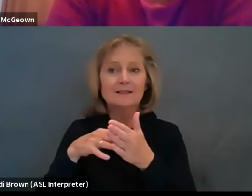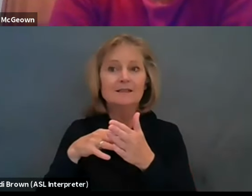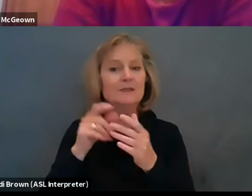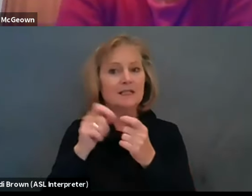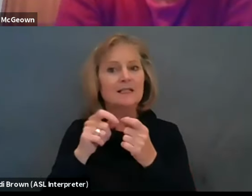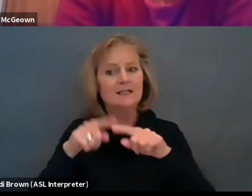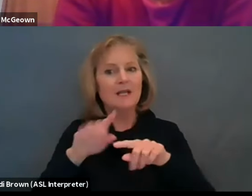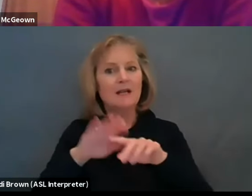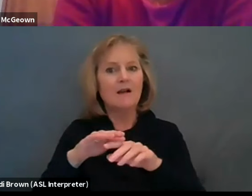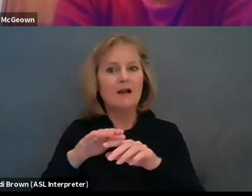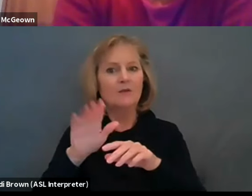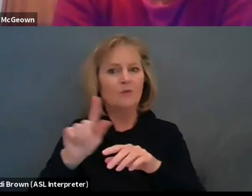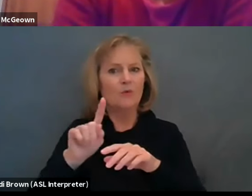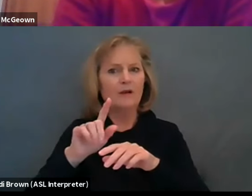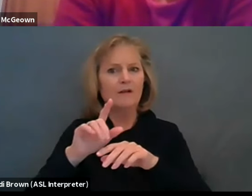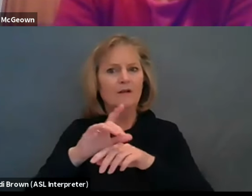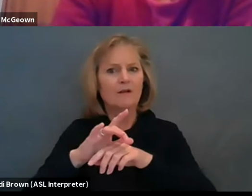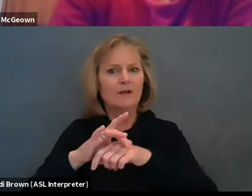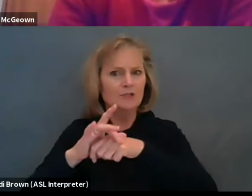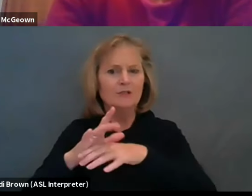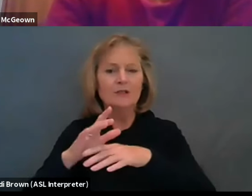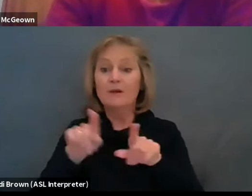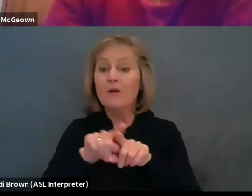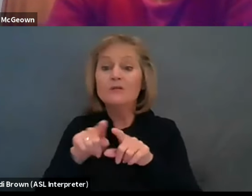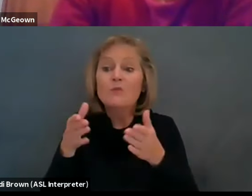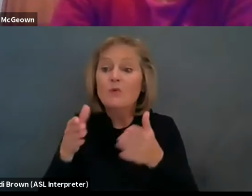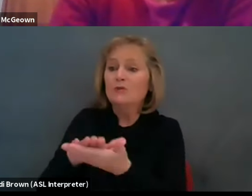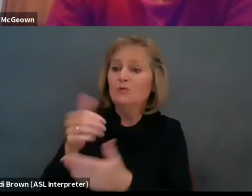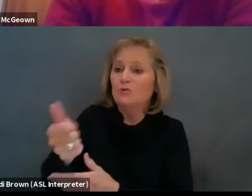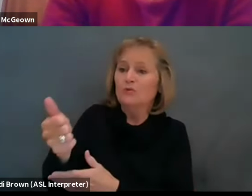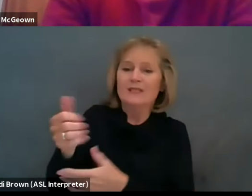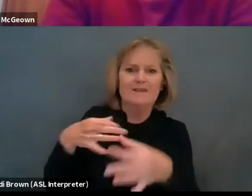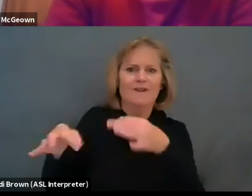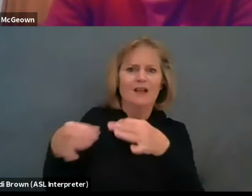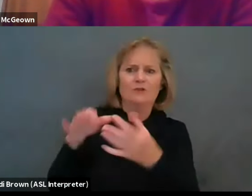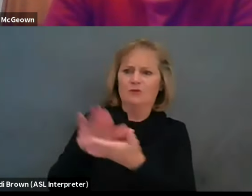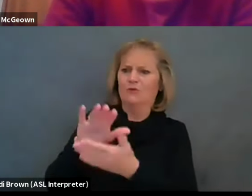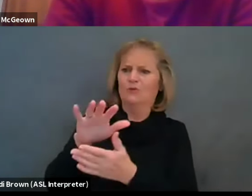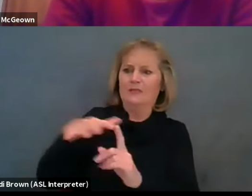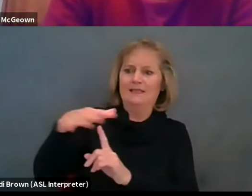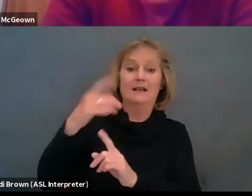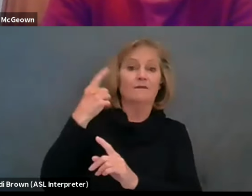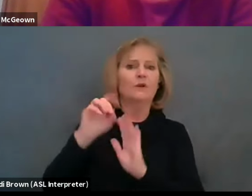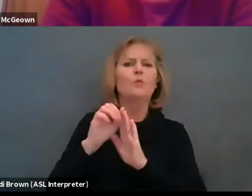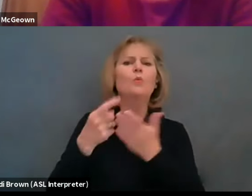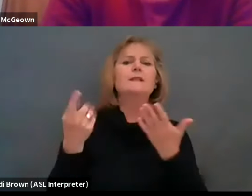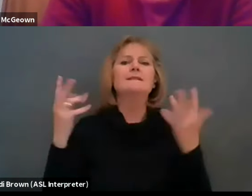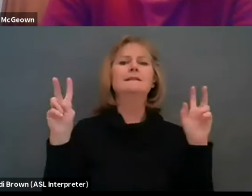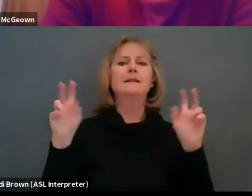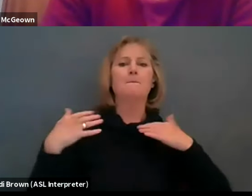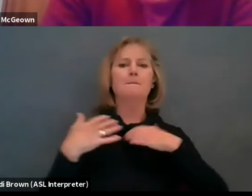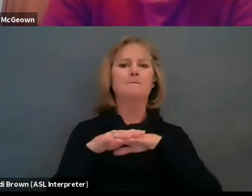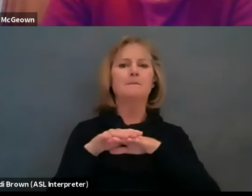particularly depending on geographic location, but also the way schools were being defined, school settings. So for example, what is a mainstream